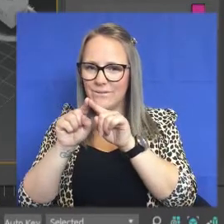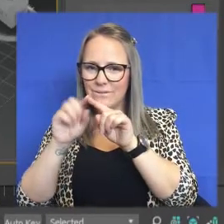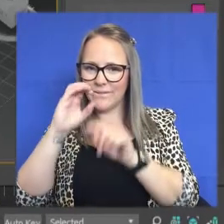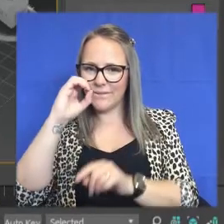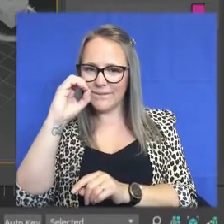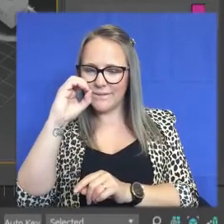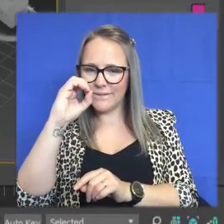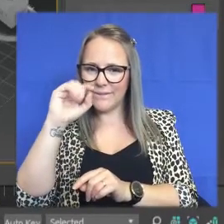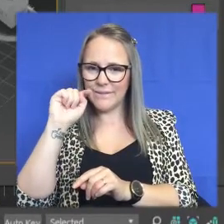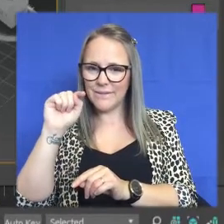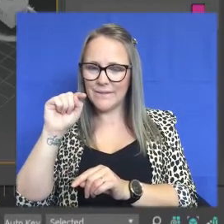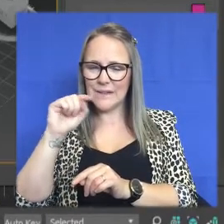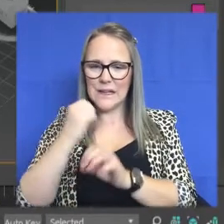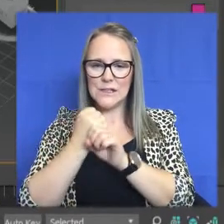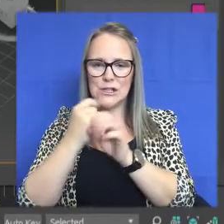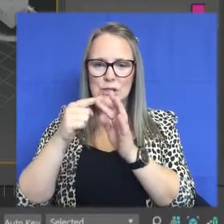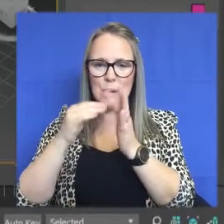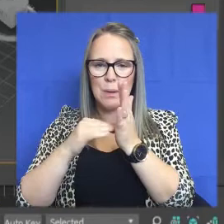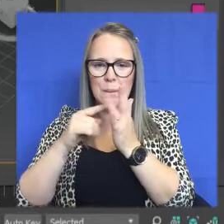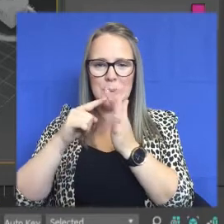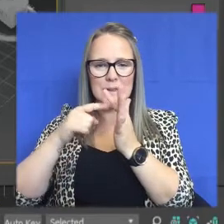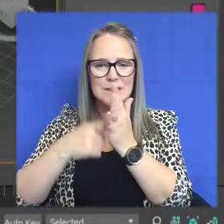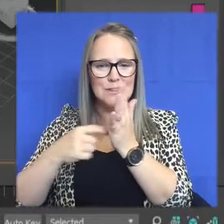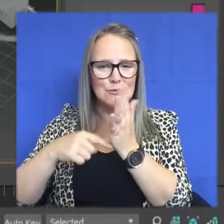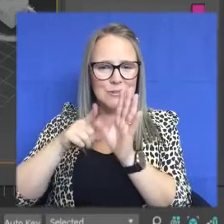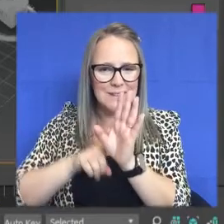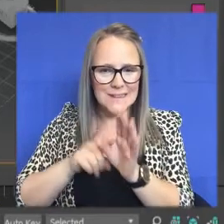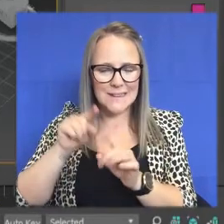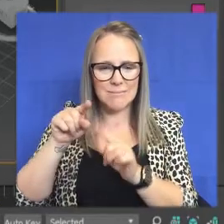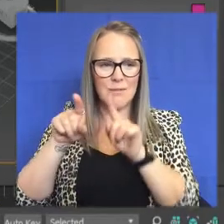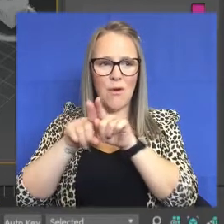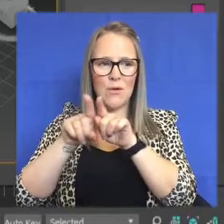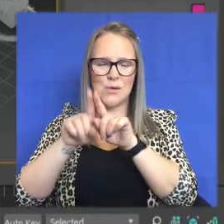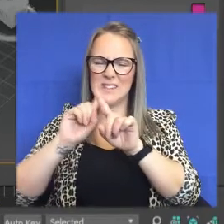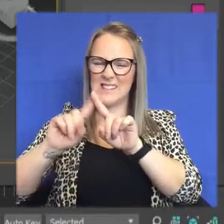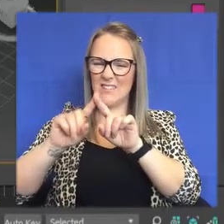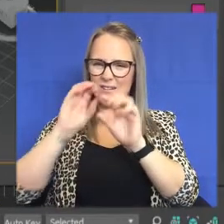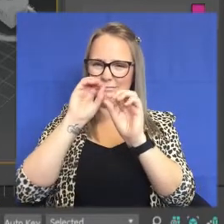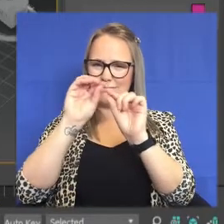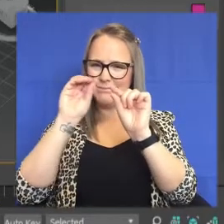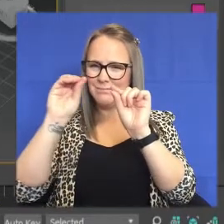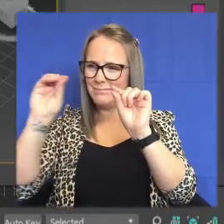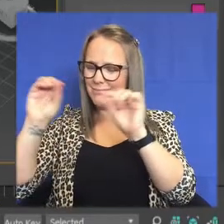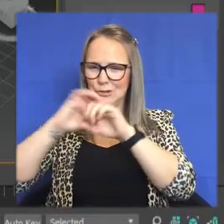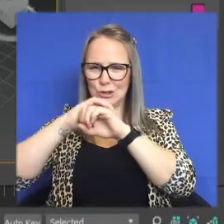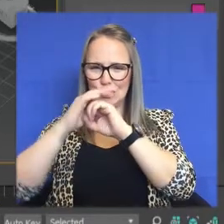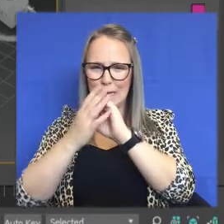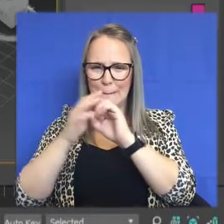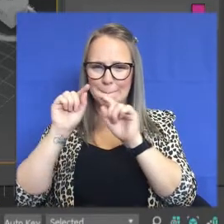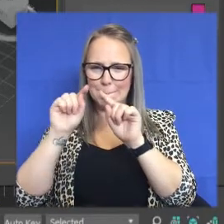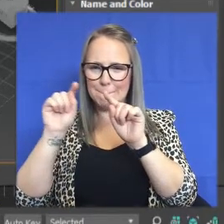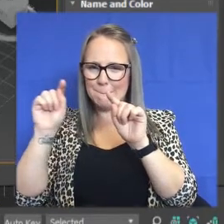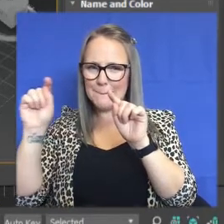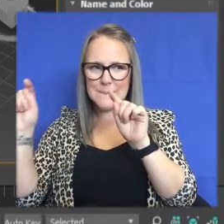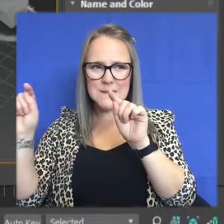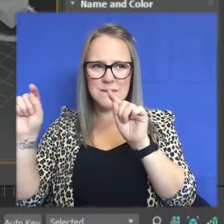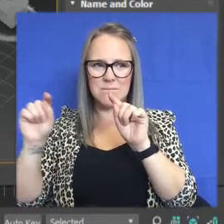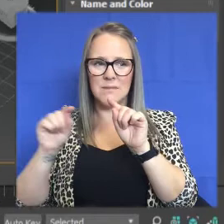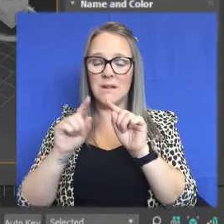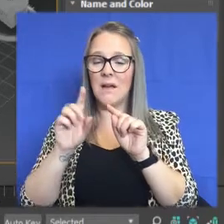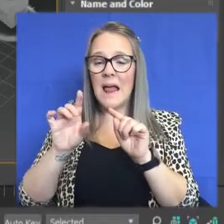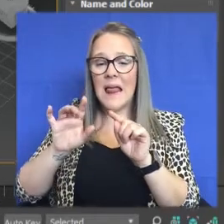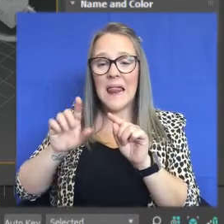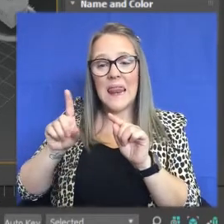geometry section here, and there's some other options that we'll be talking about in future lectures, such as shapes, and if you've left click, the